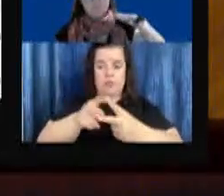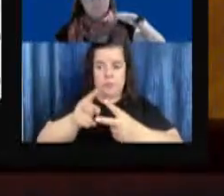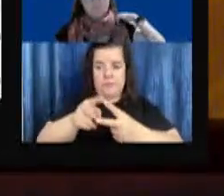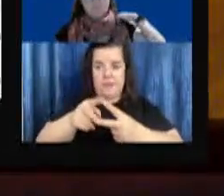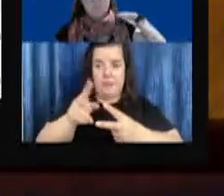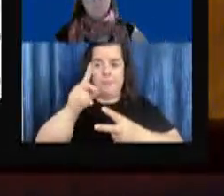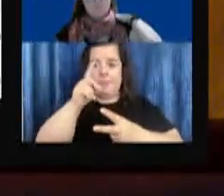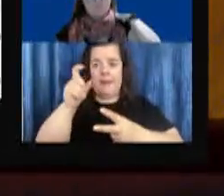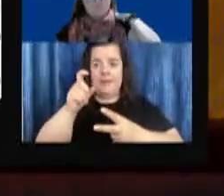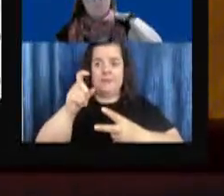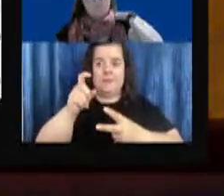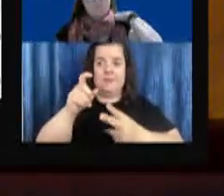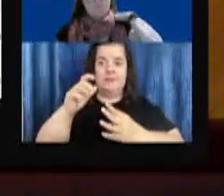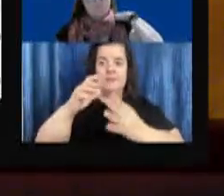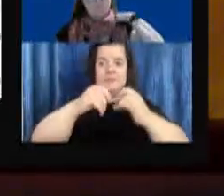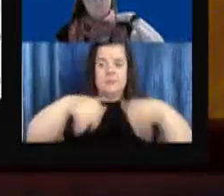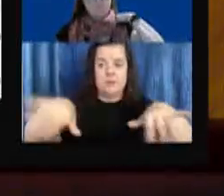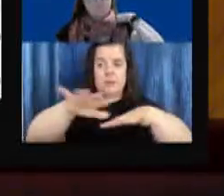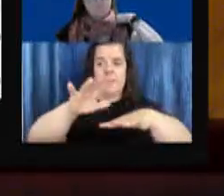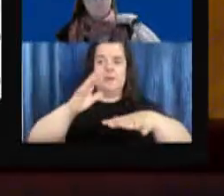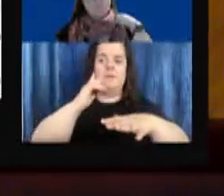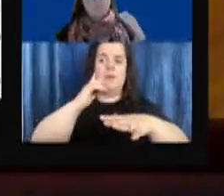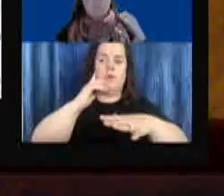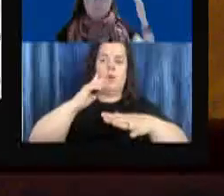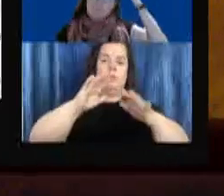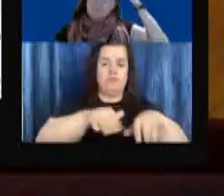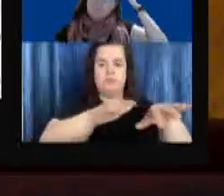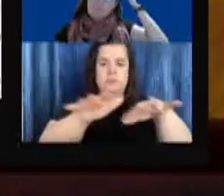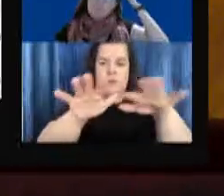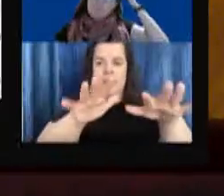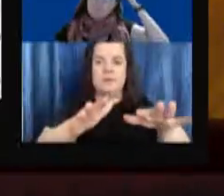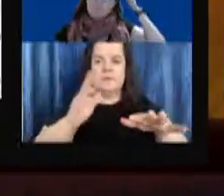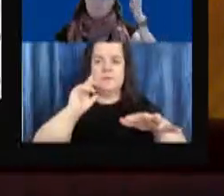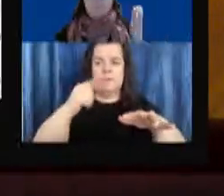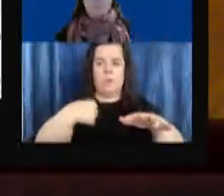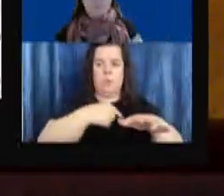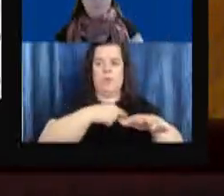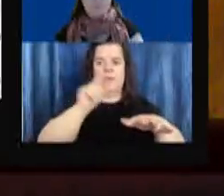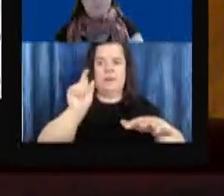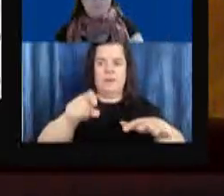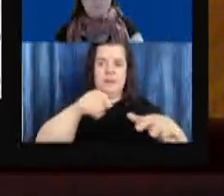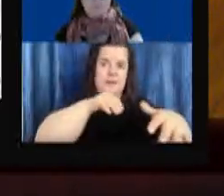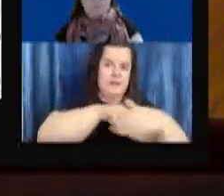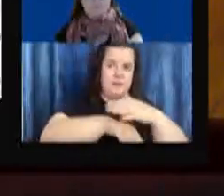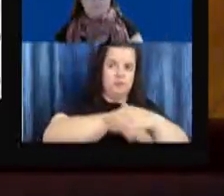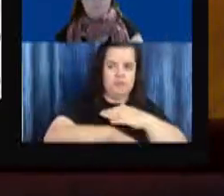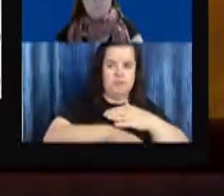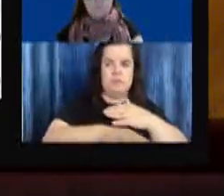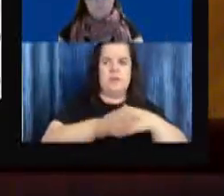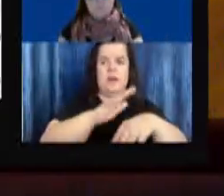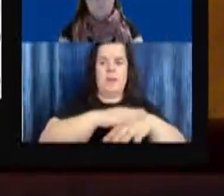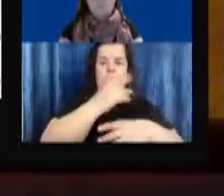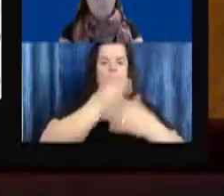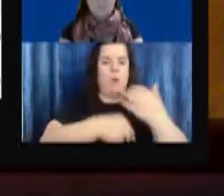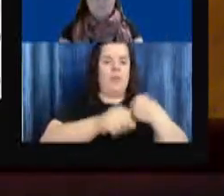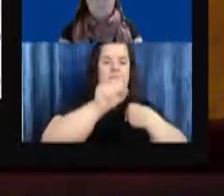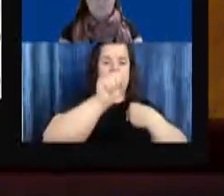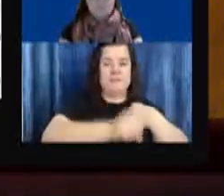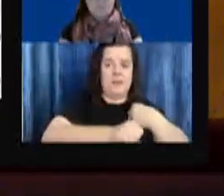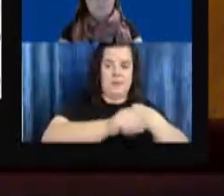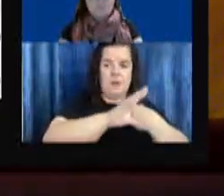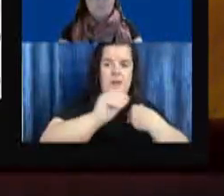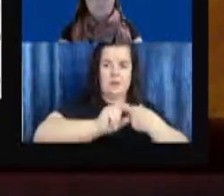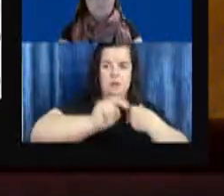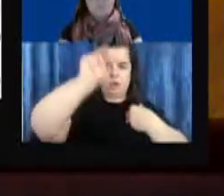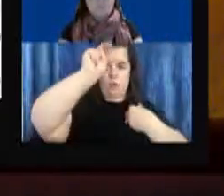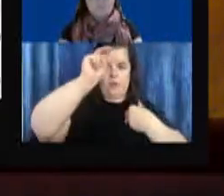the topography of the site lays out. We need an entrance on both the southern and northern